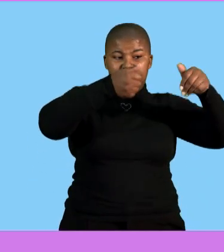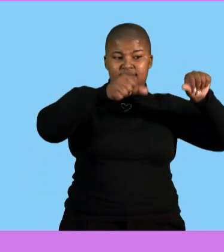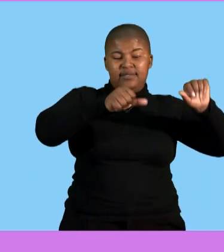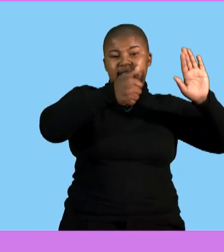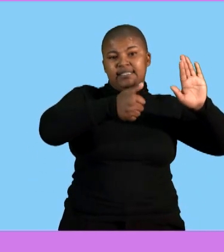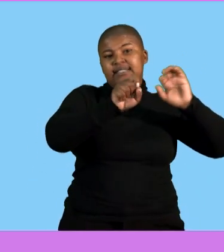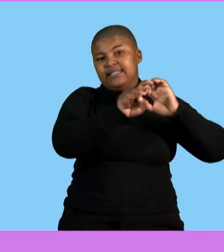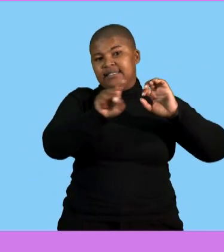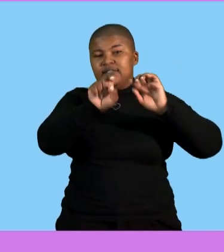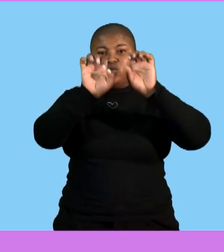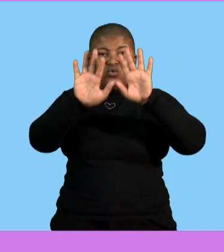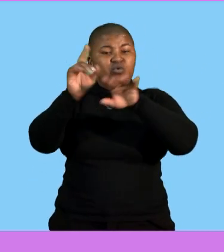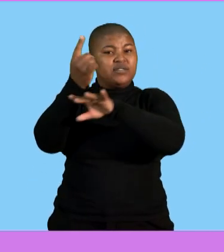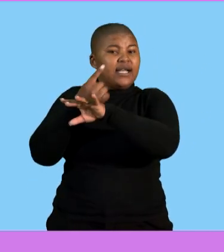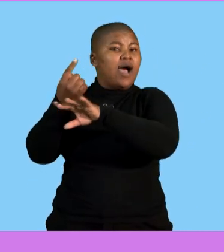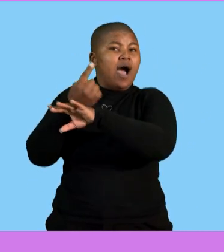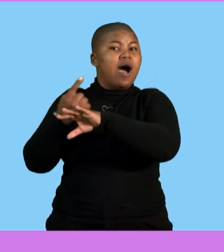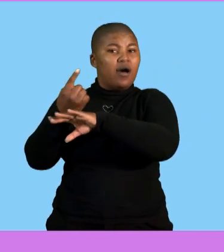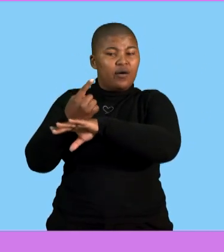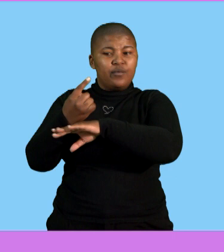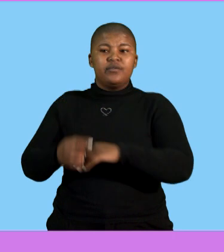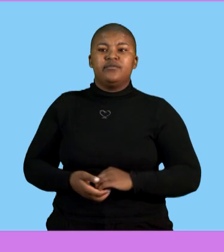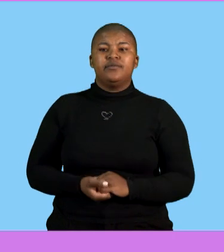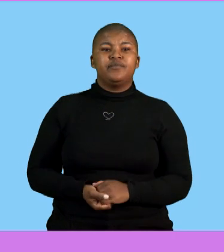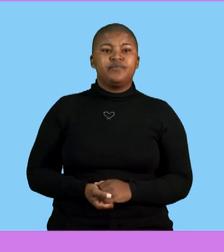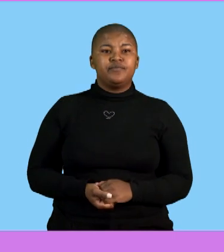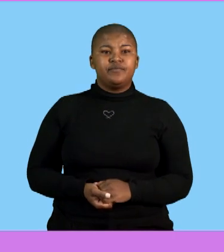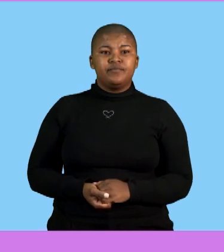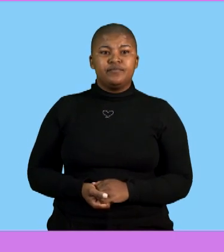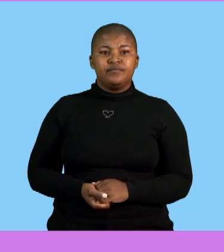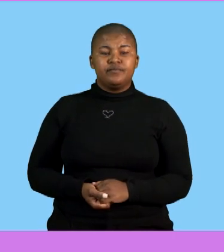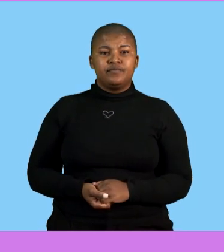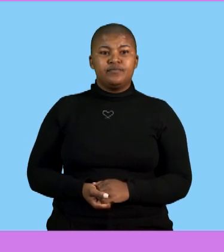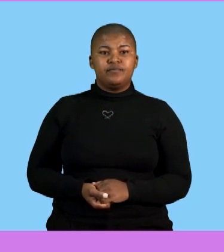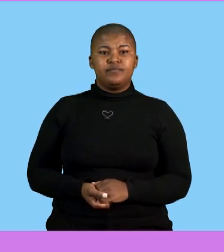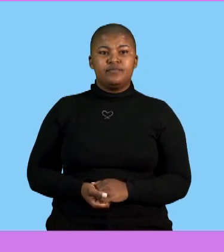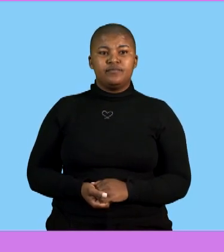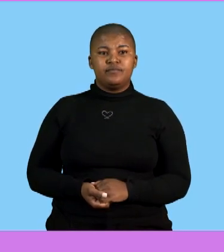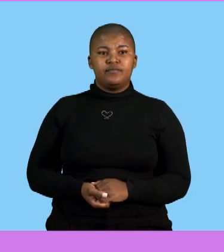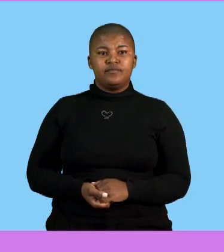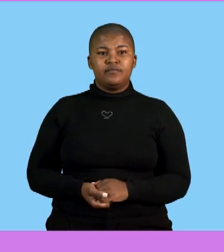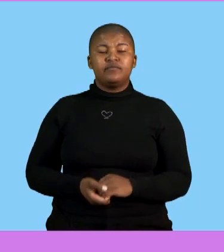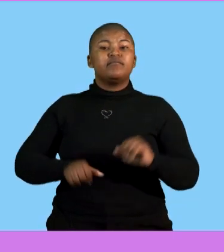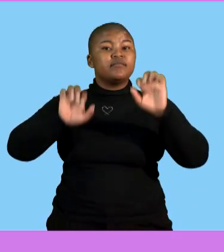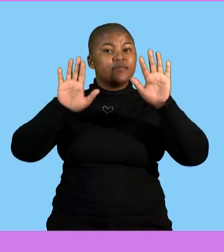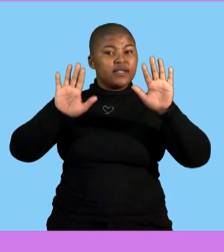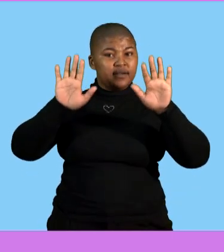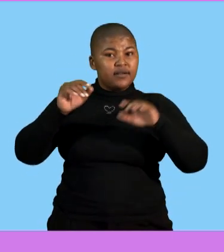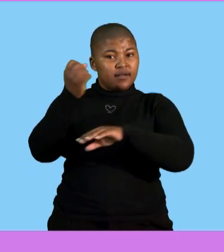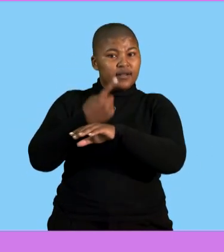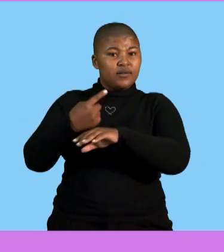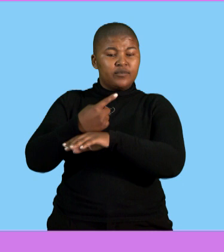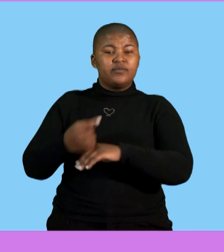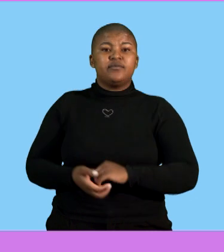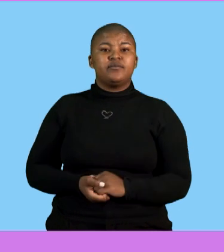along to the next interval where it says now 6 to 10 hours. So the second result here that we are finding is